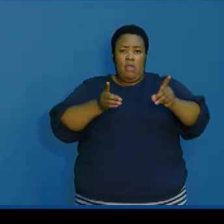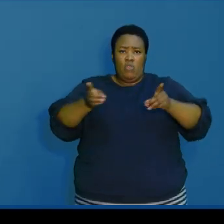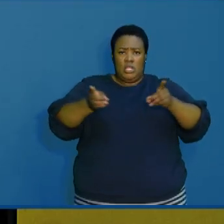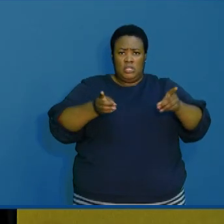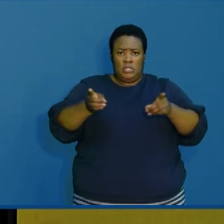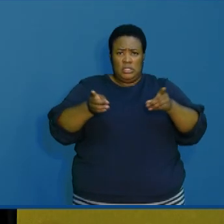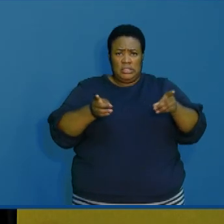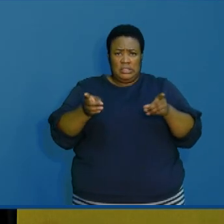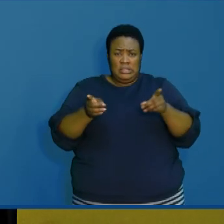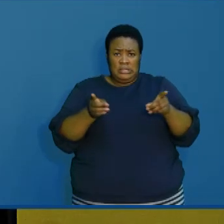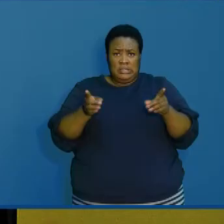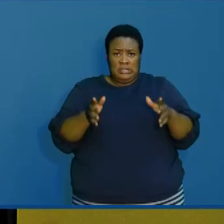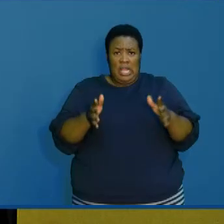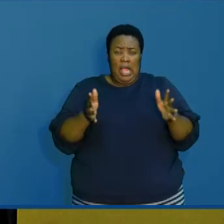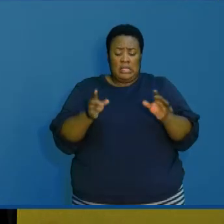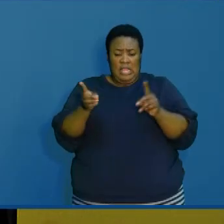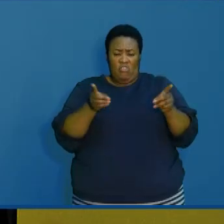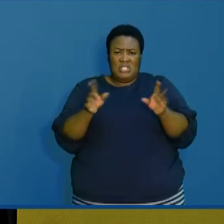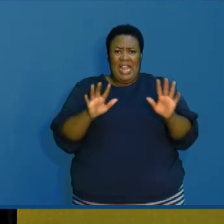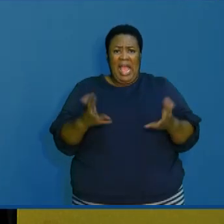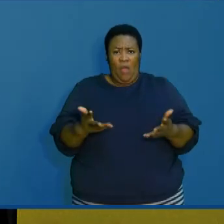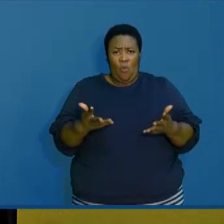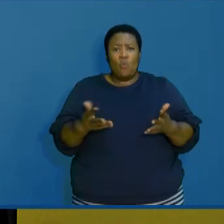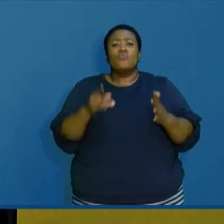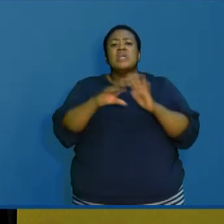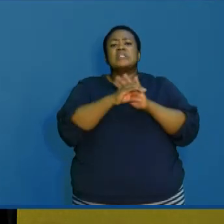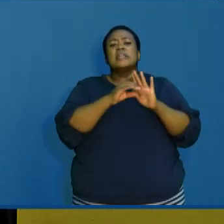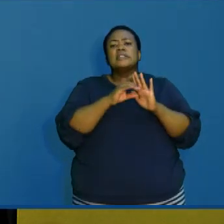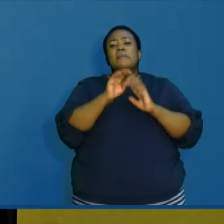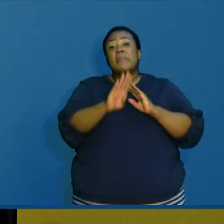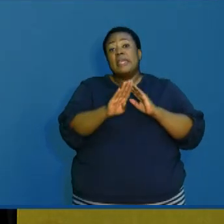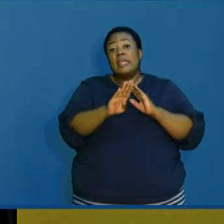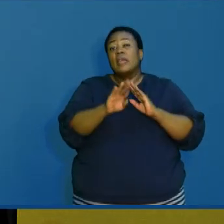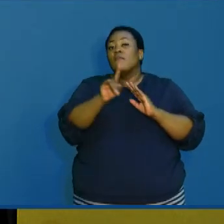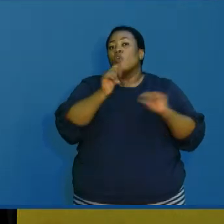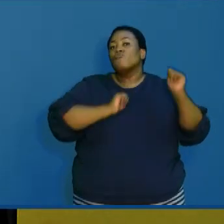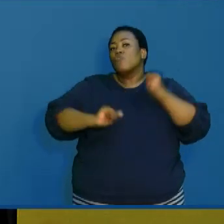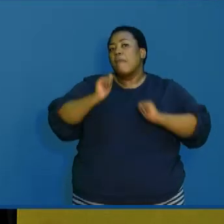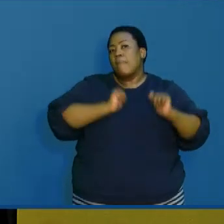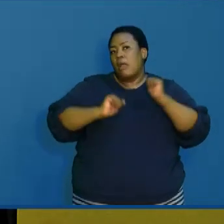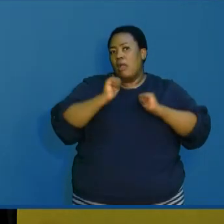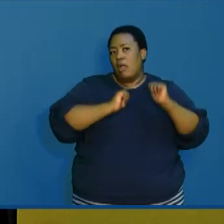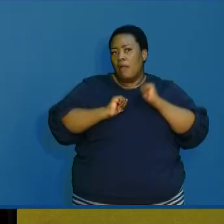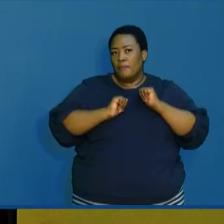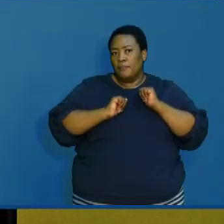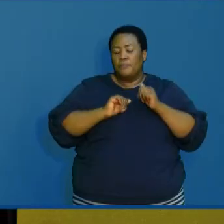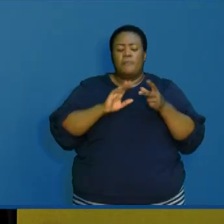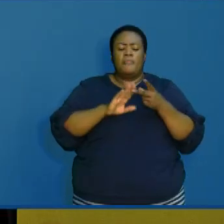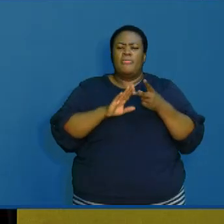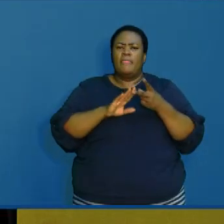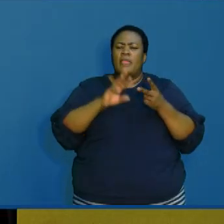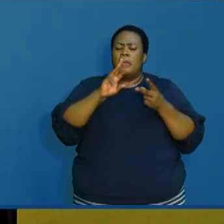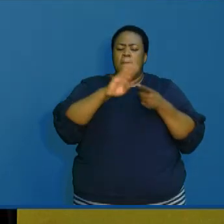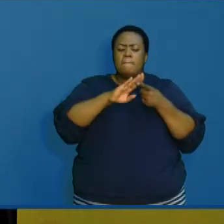direction in section B. That is your drama question, whether be it Macbeth or be